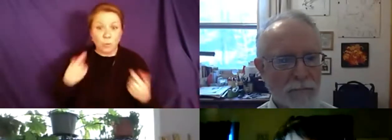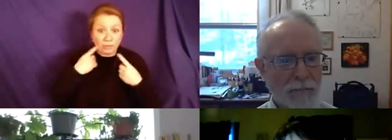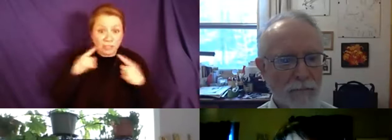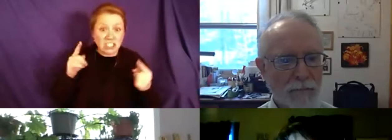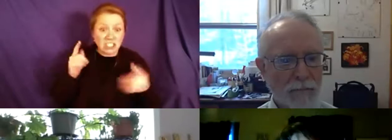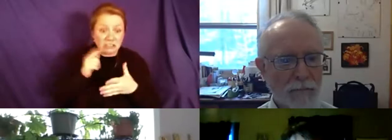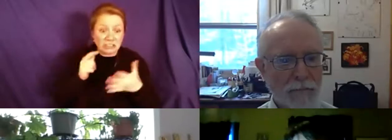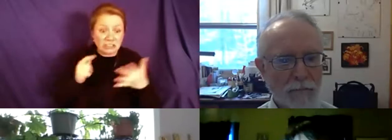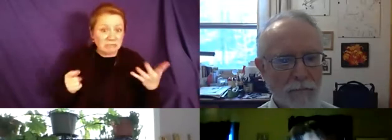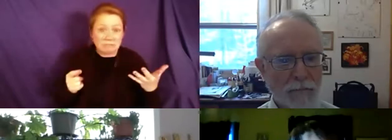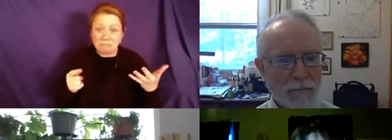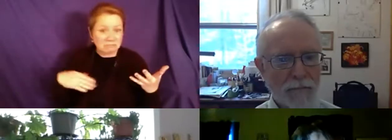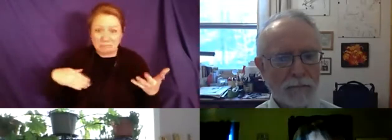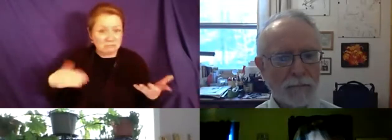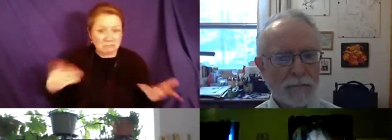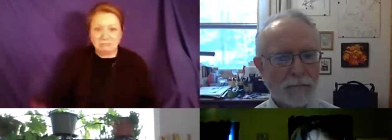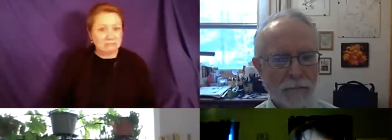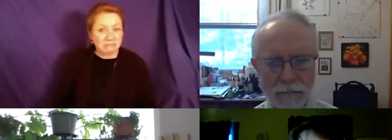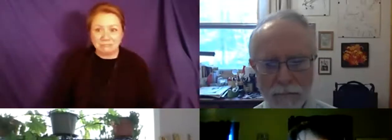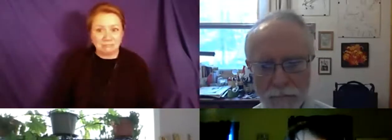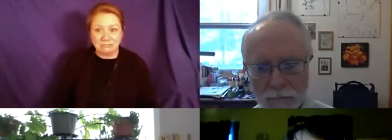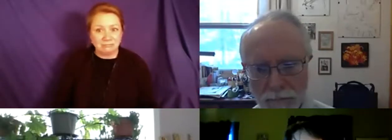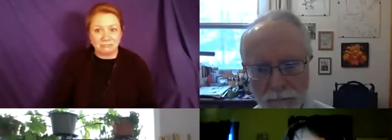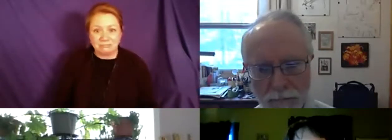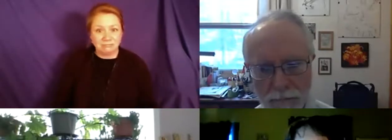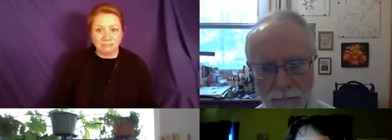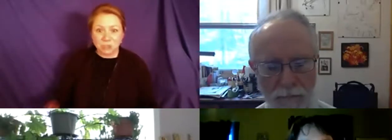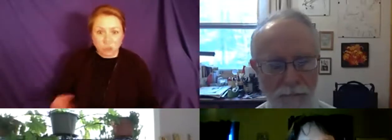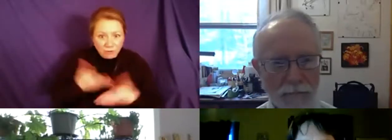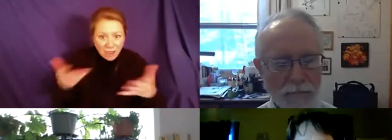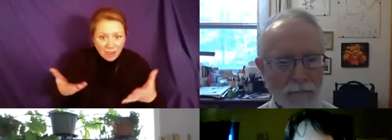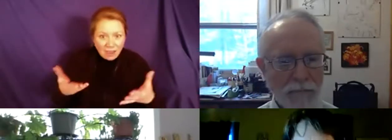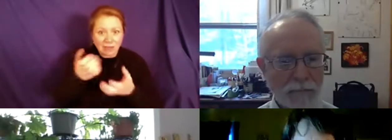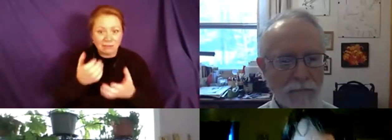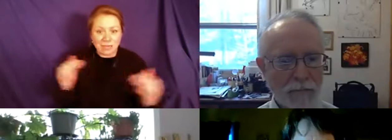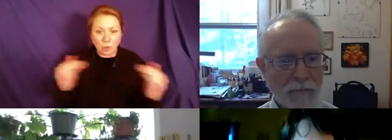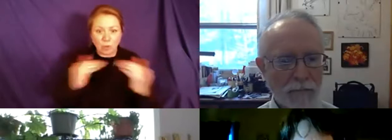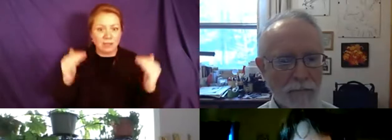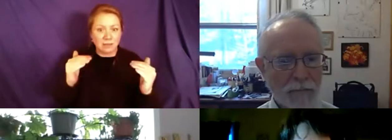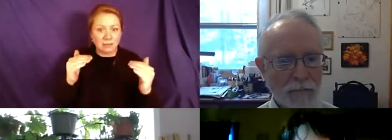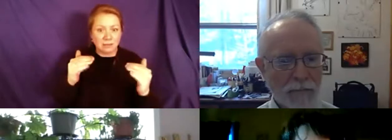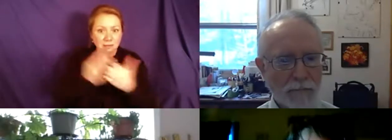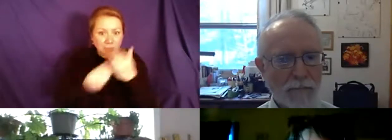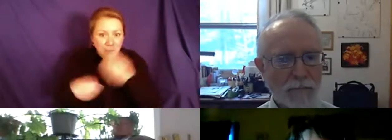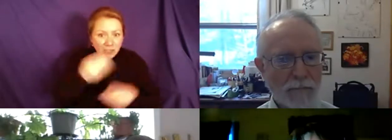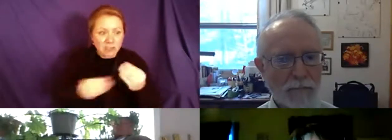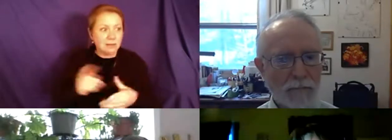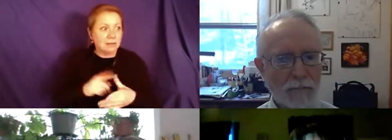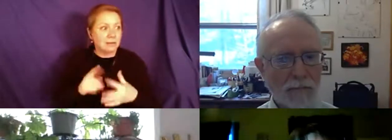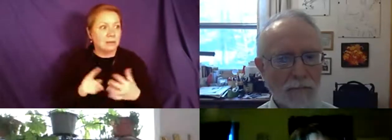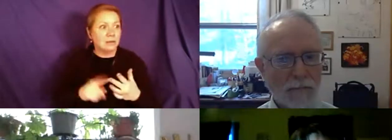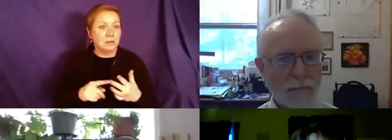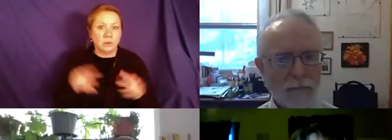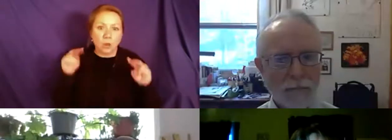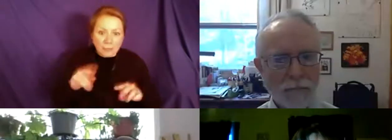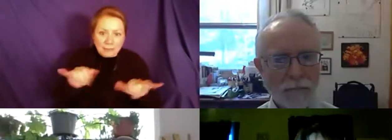to look at it in the same way, to provide equivalent budgeting, to do any